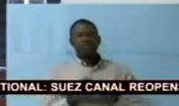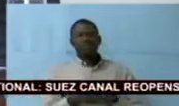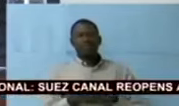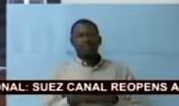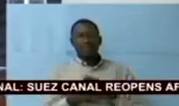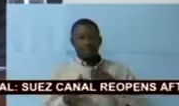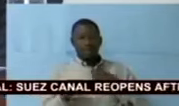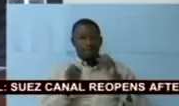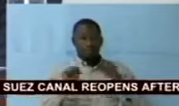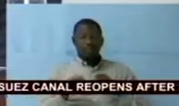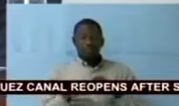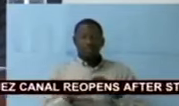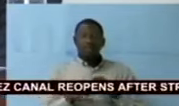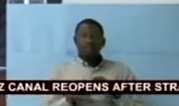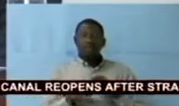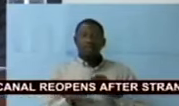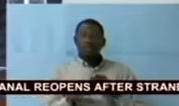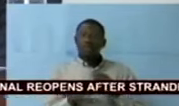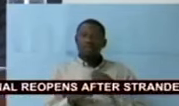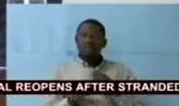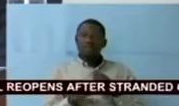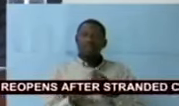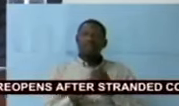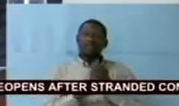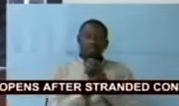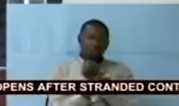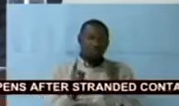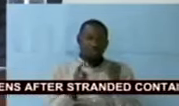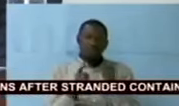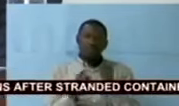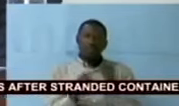you could secure an acquittal? We